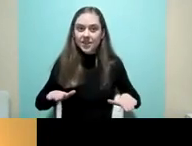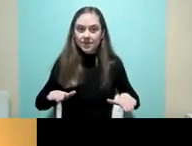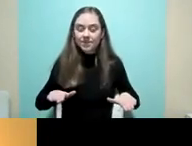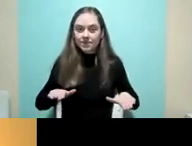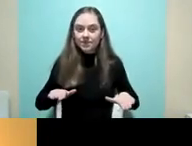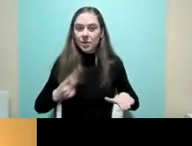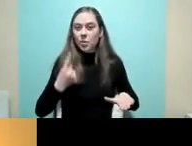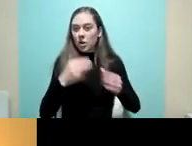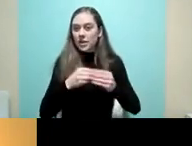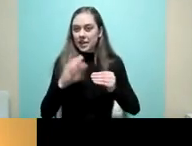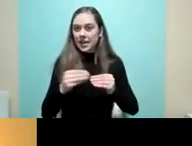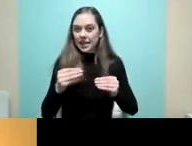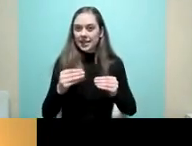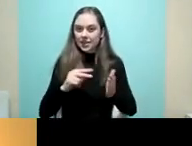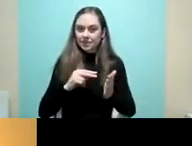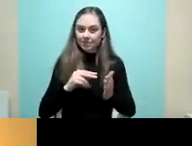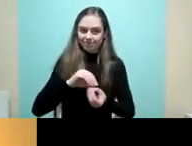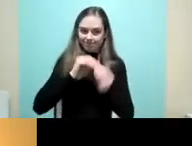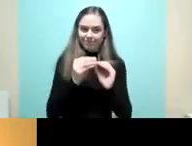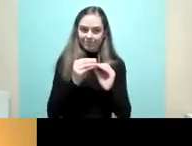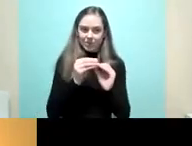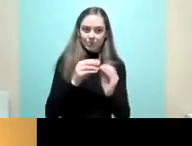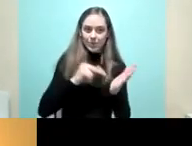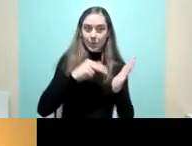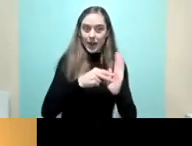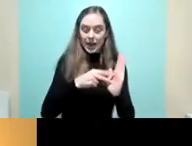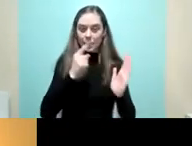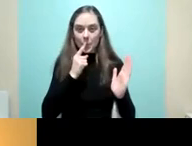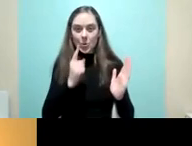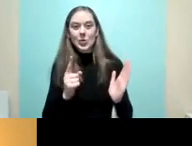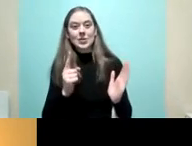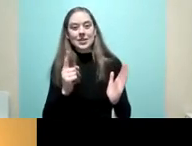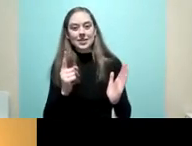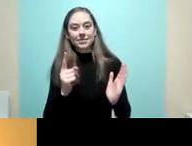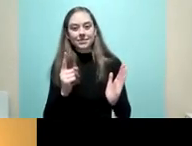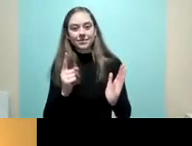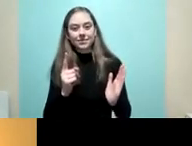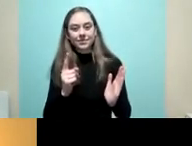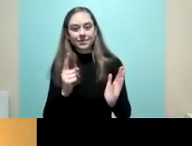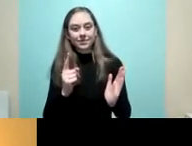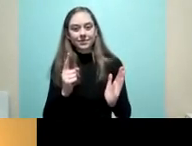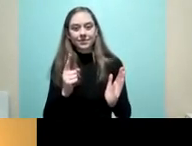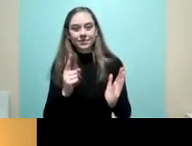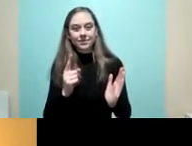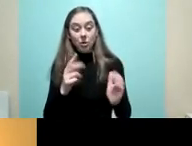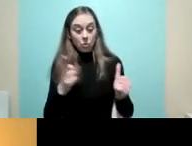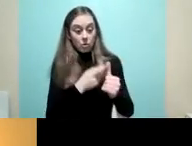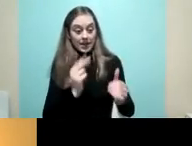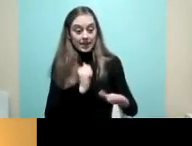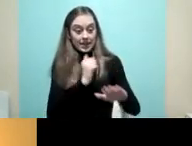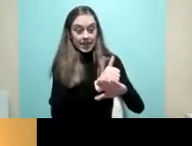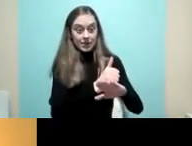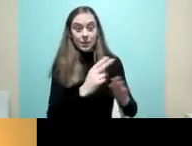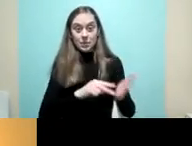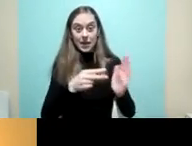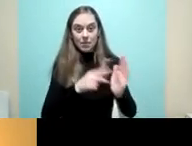it's one thing constructing a plan, um, but and it's one thing having a plan. It's another thing